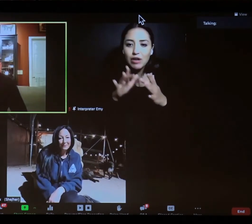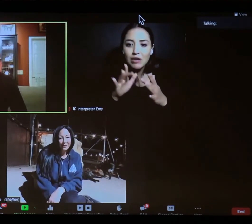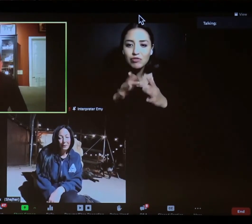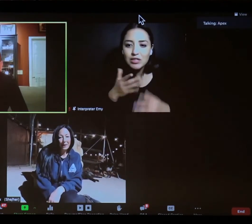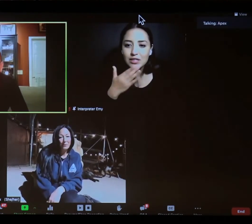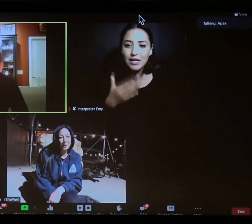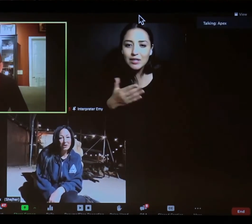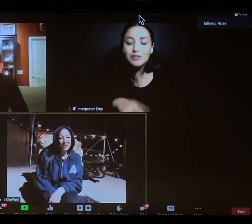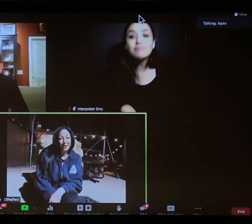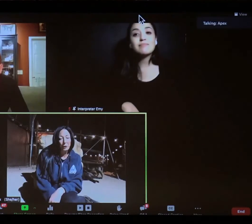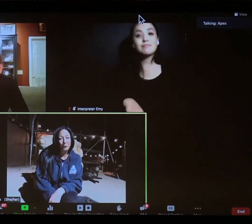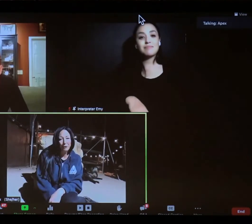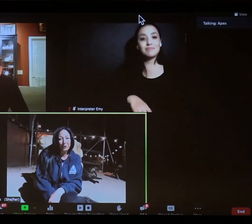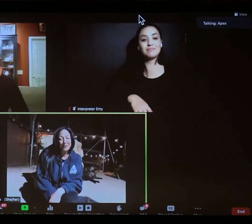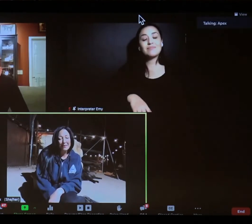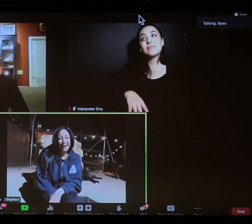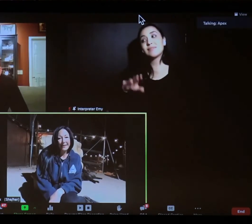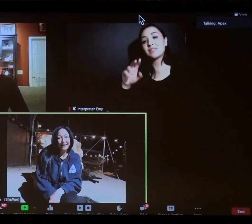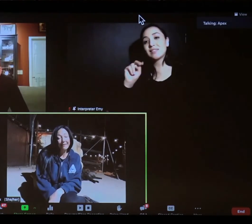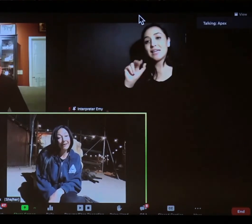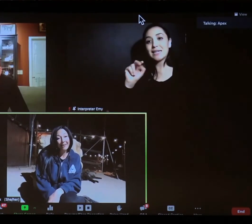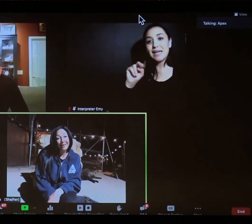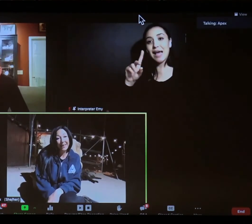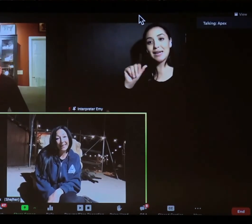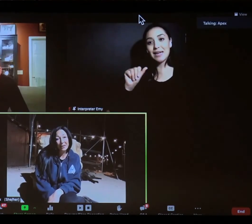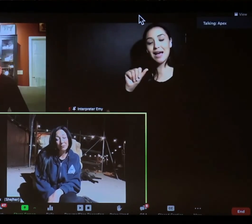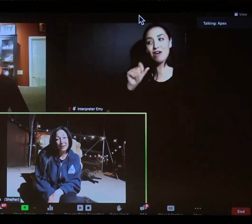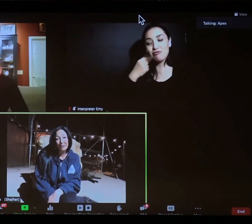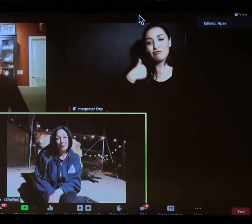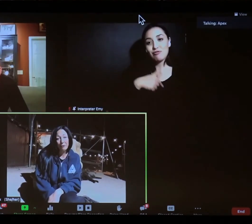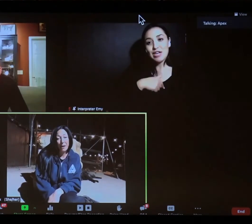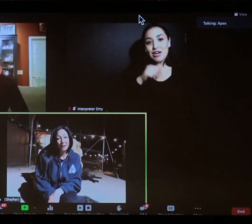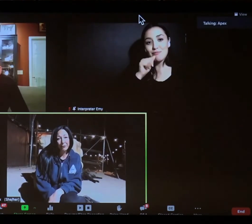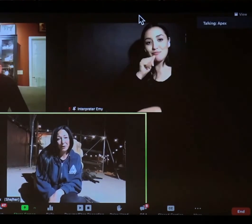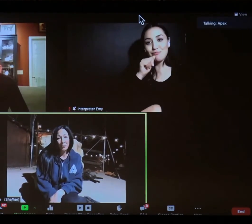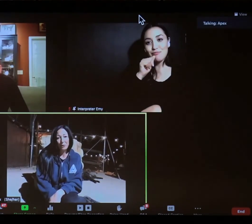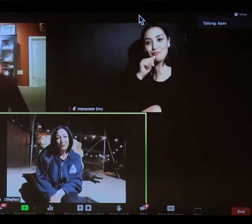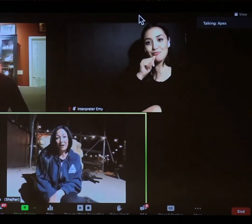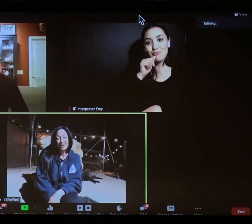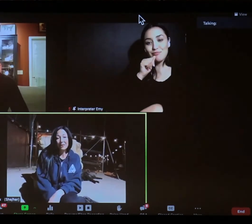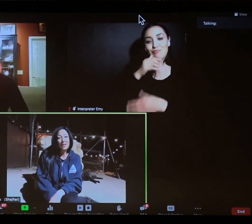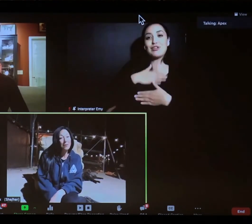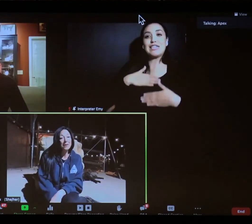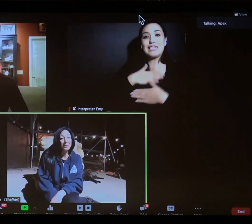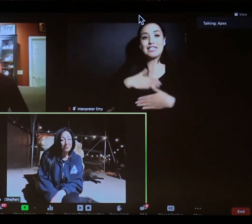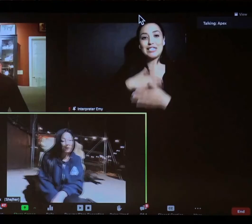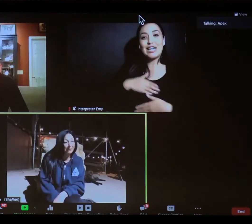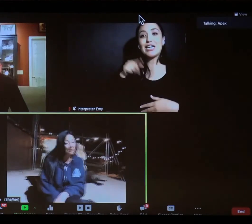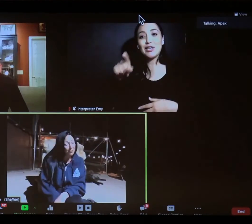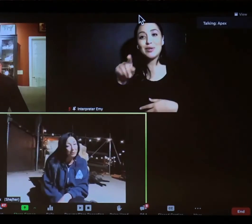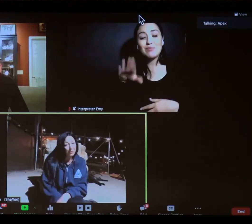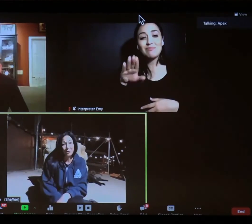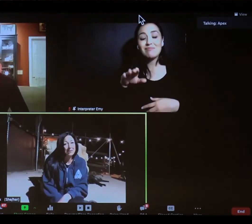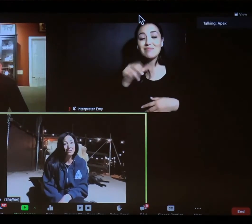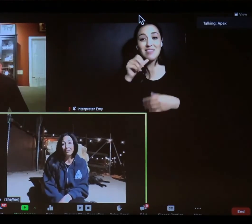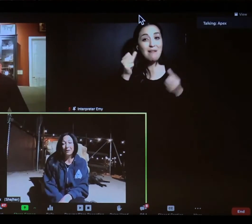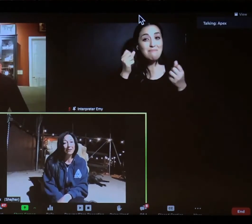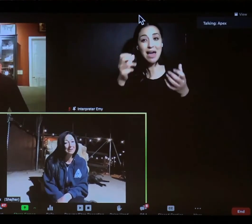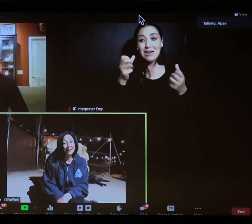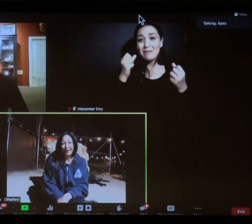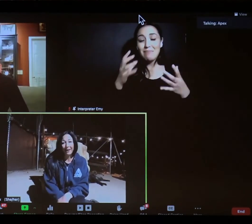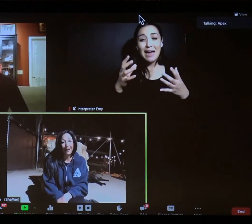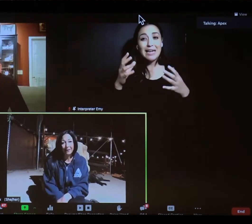Well, and we appreciate you for hanging in there and being a good family for your wolf dog, because a lot of people just realize